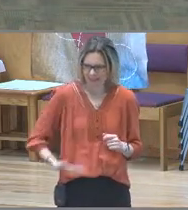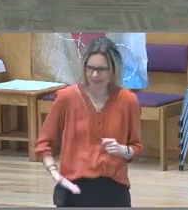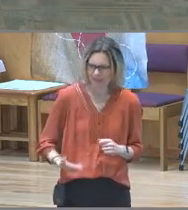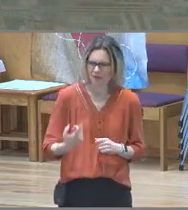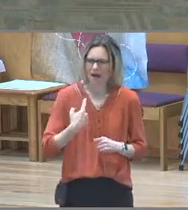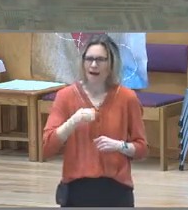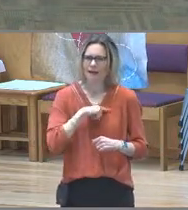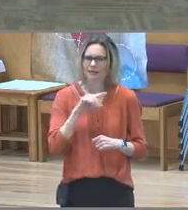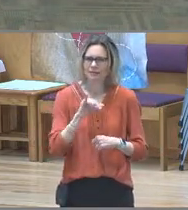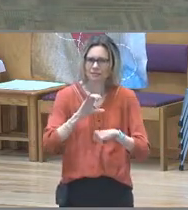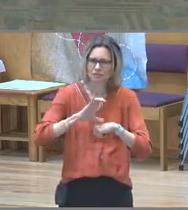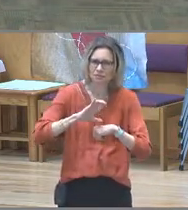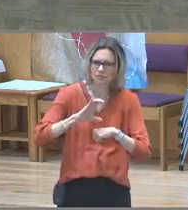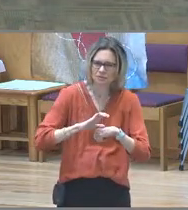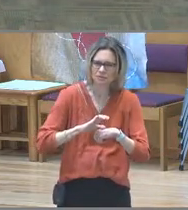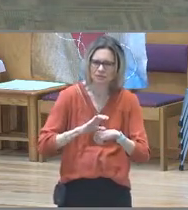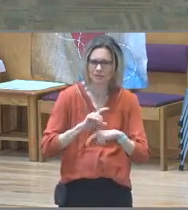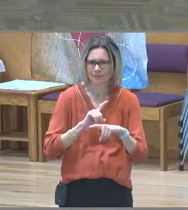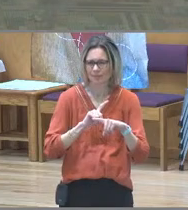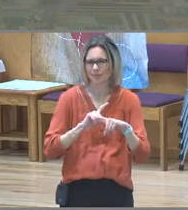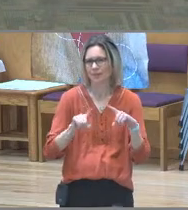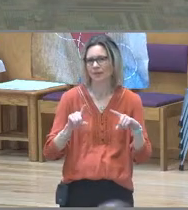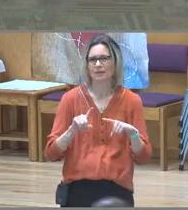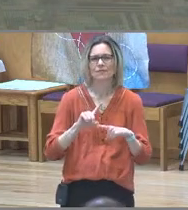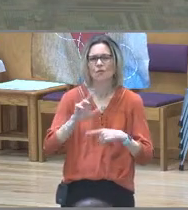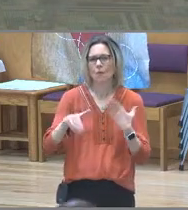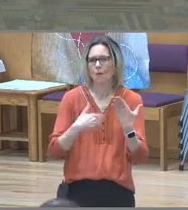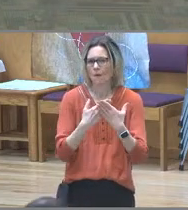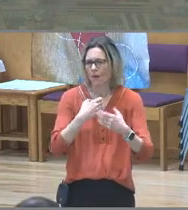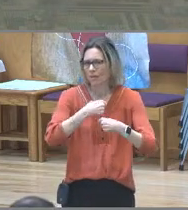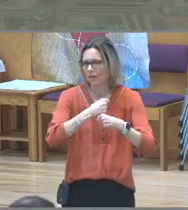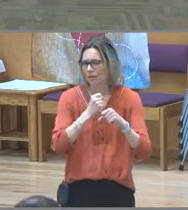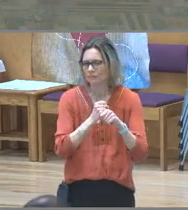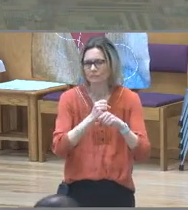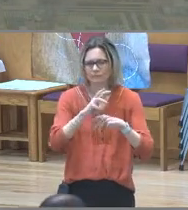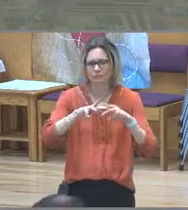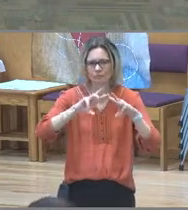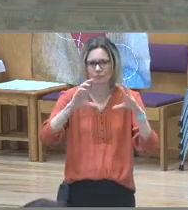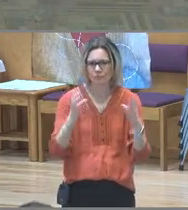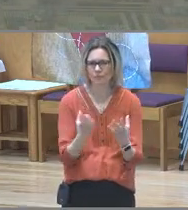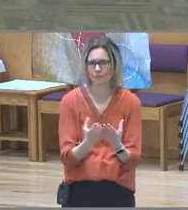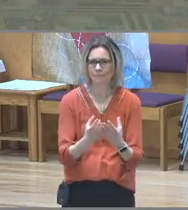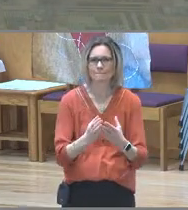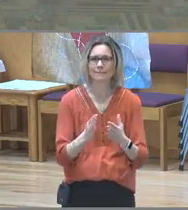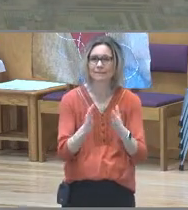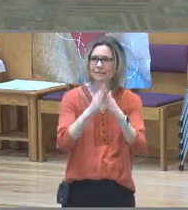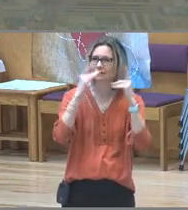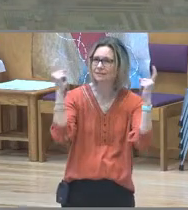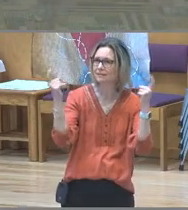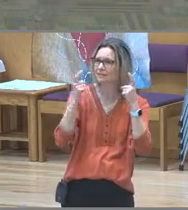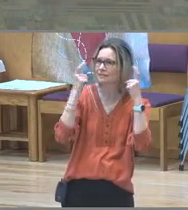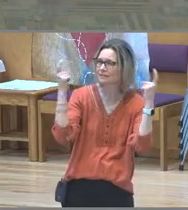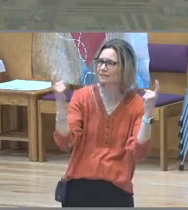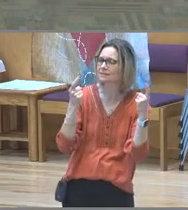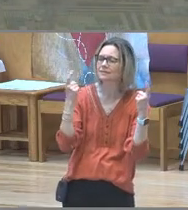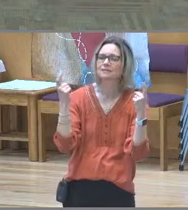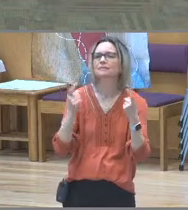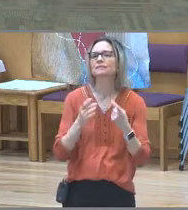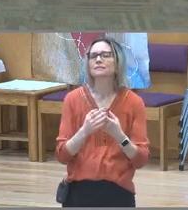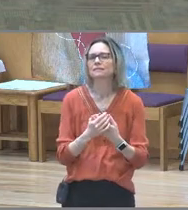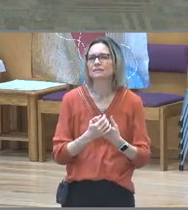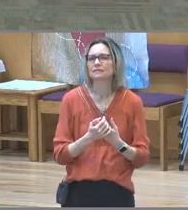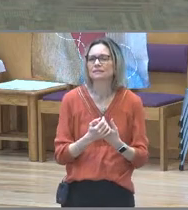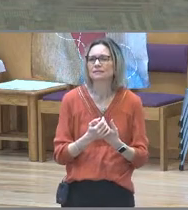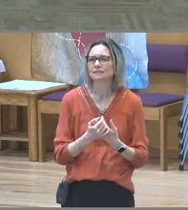as congregation, but for the entire creation. It is a celebration that brings to us